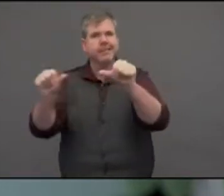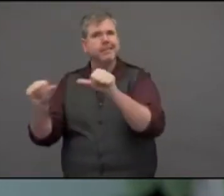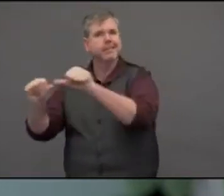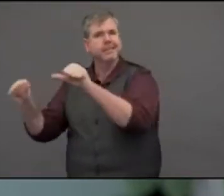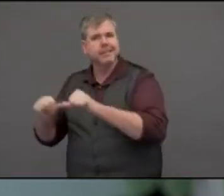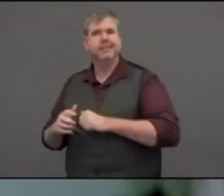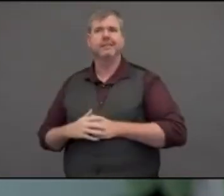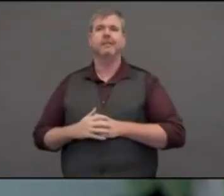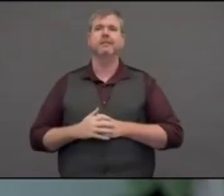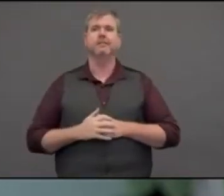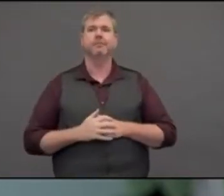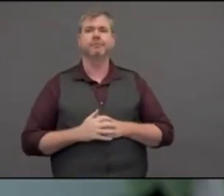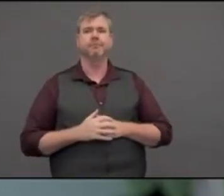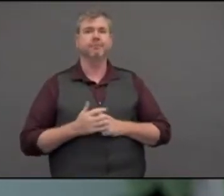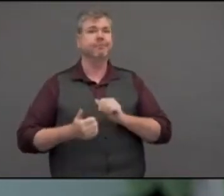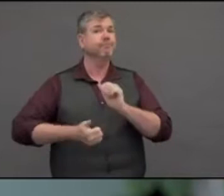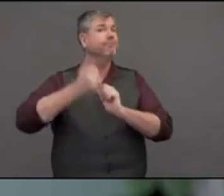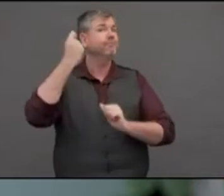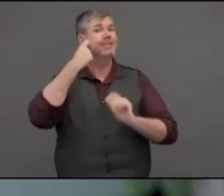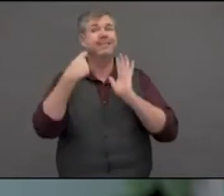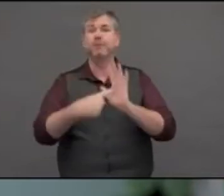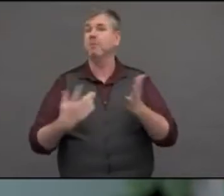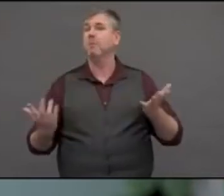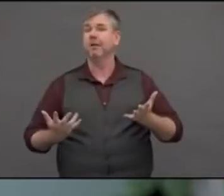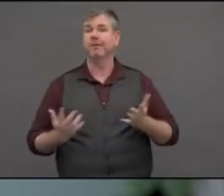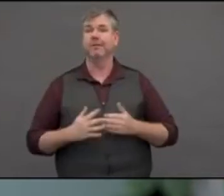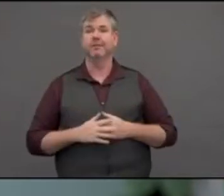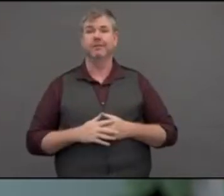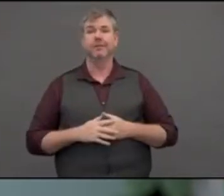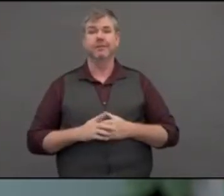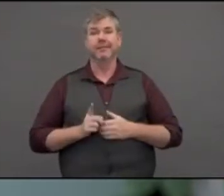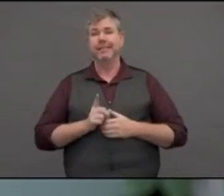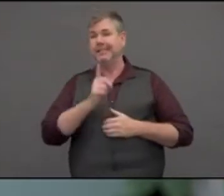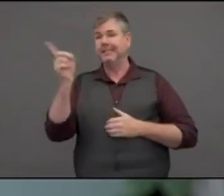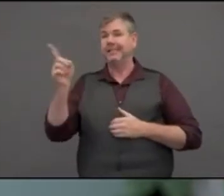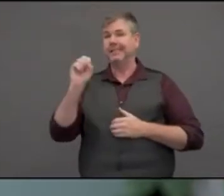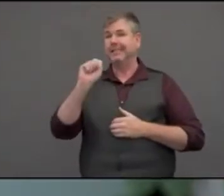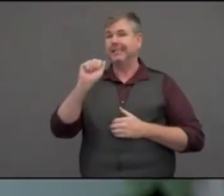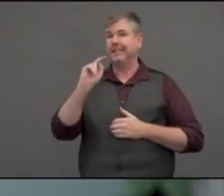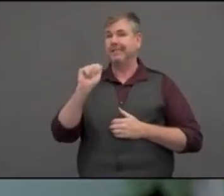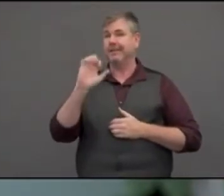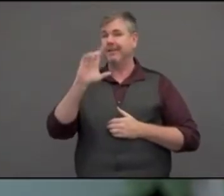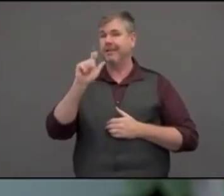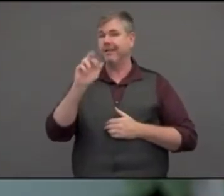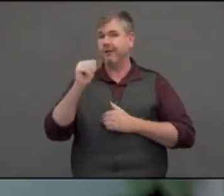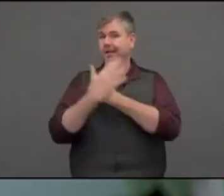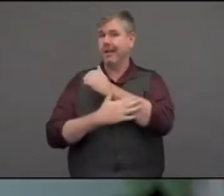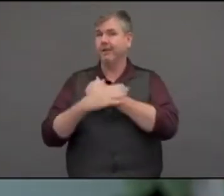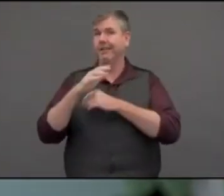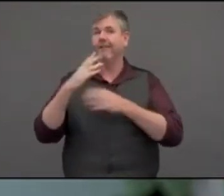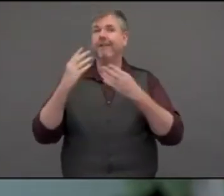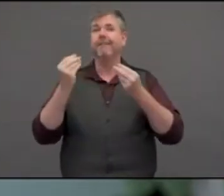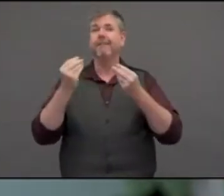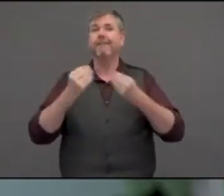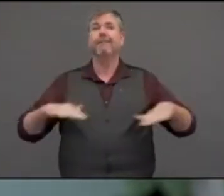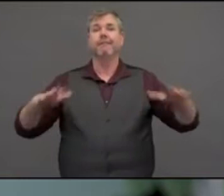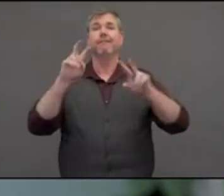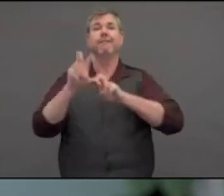significant recent example is stepping up at the fairgrounds site, where we now can provide 1,500 tests on a drive-through